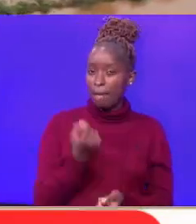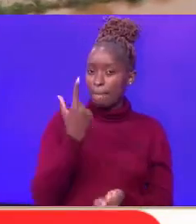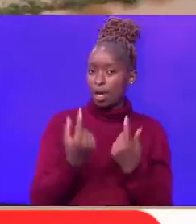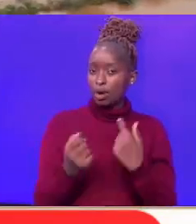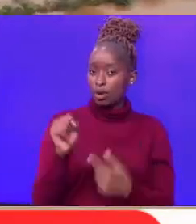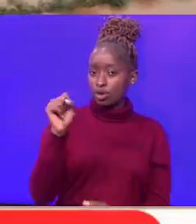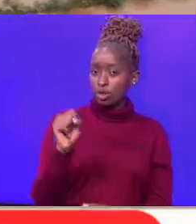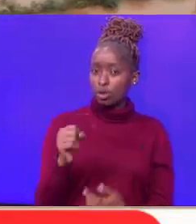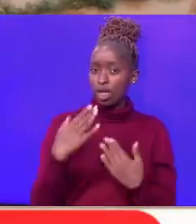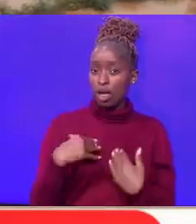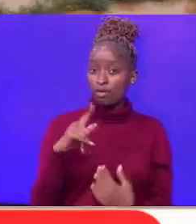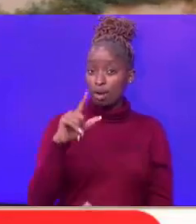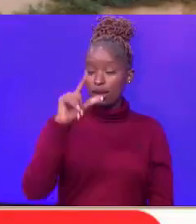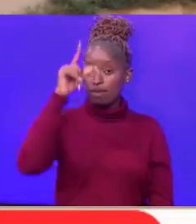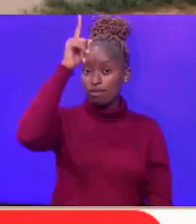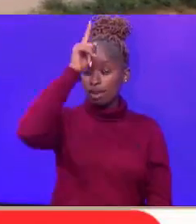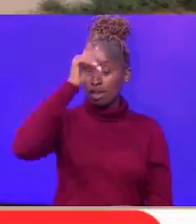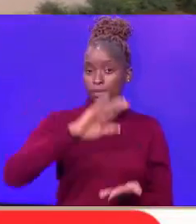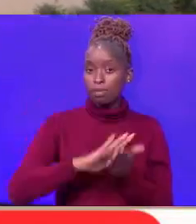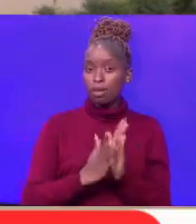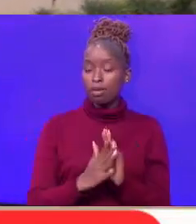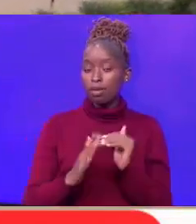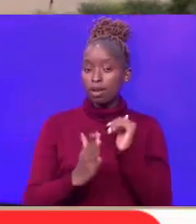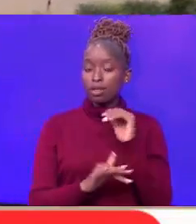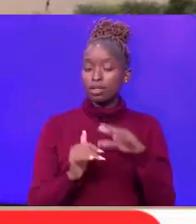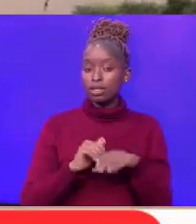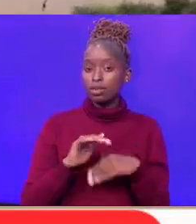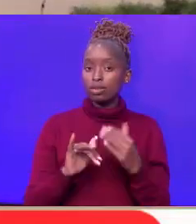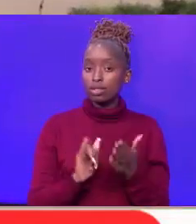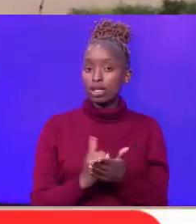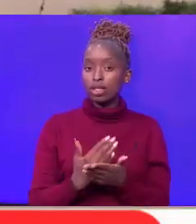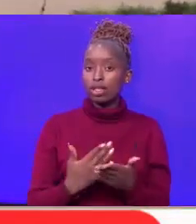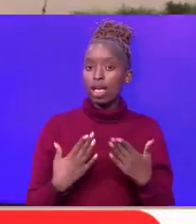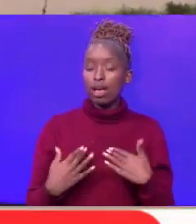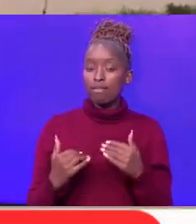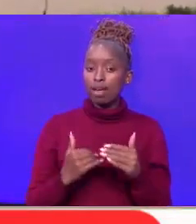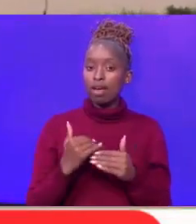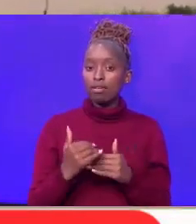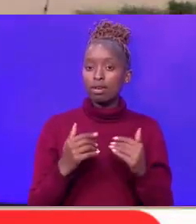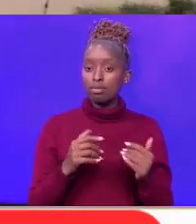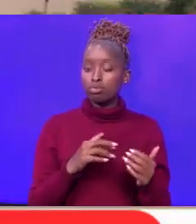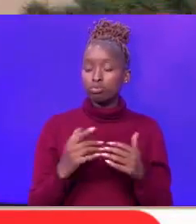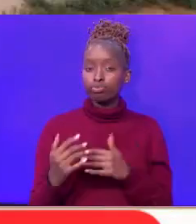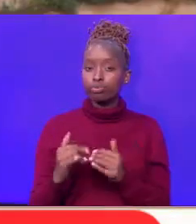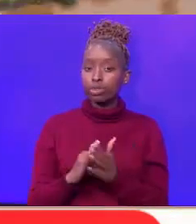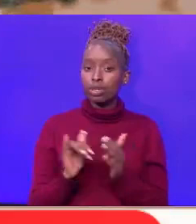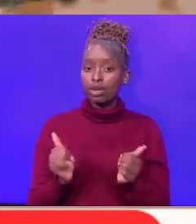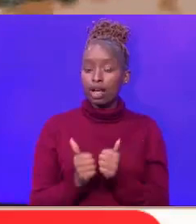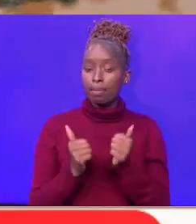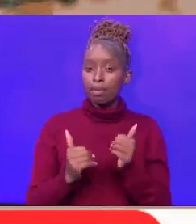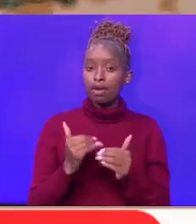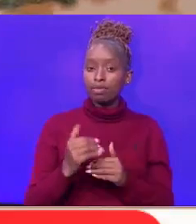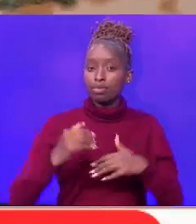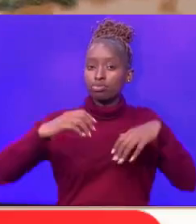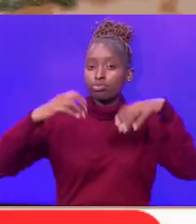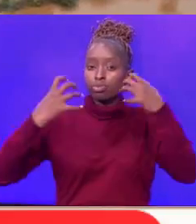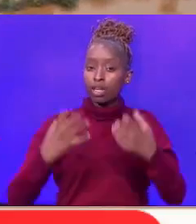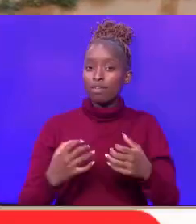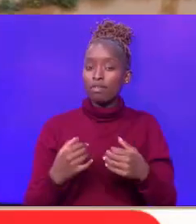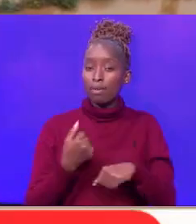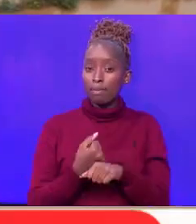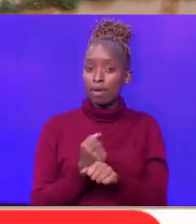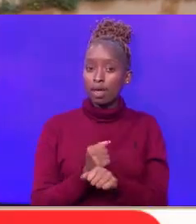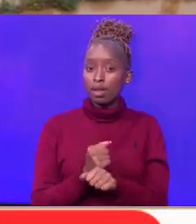Longewan village has become the latest victim of the raging floods after it was marooned after heavy rains caused the Pekera and